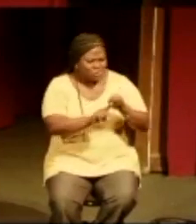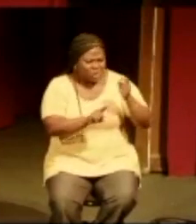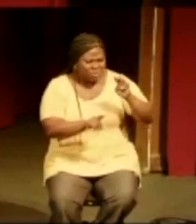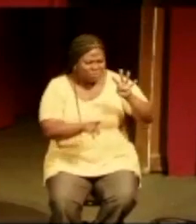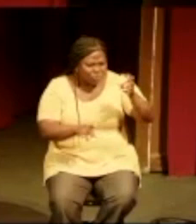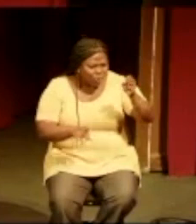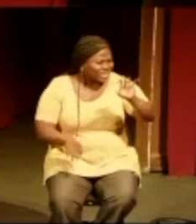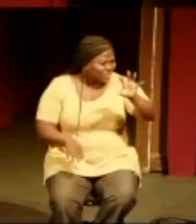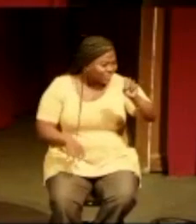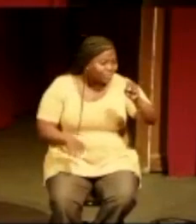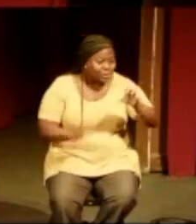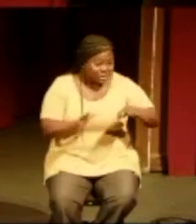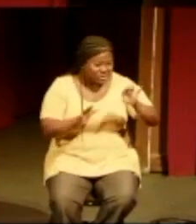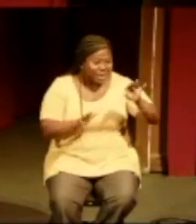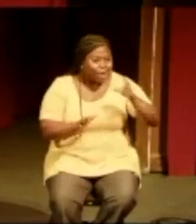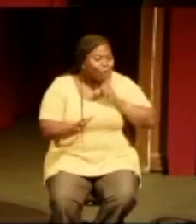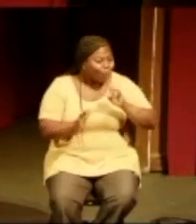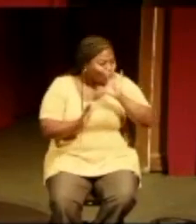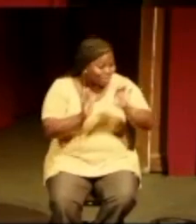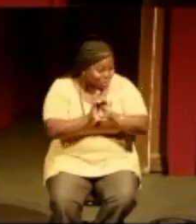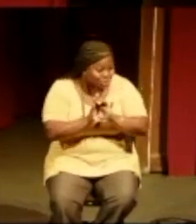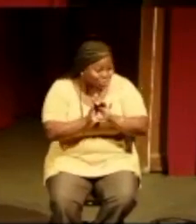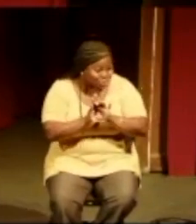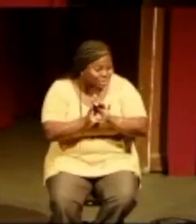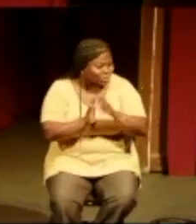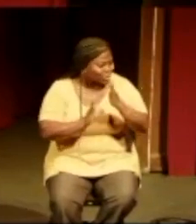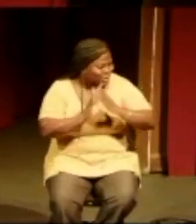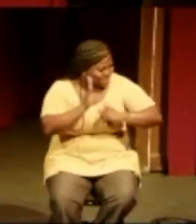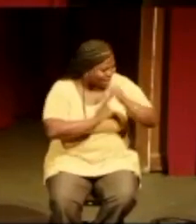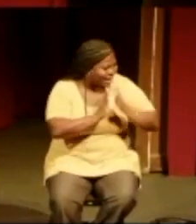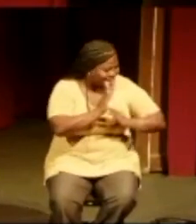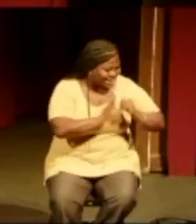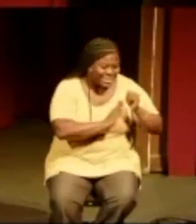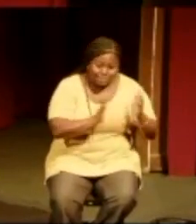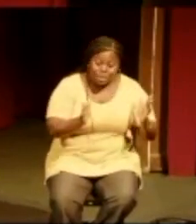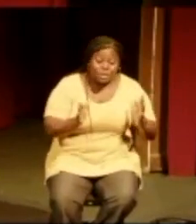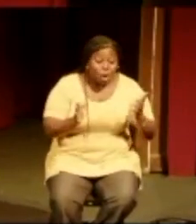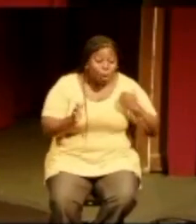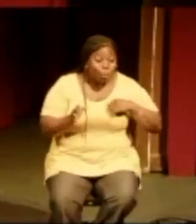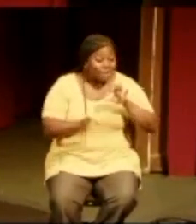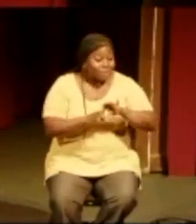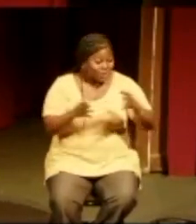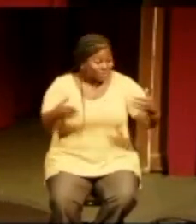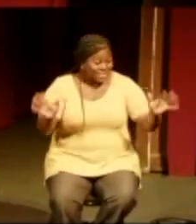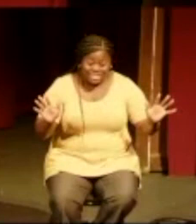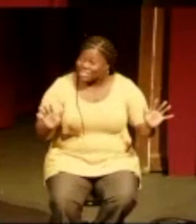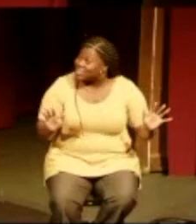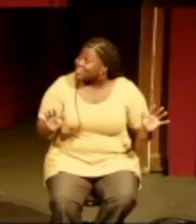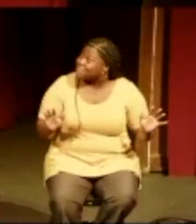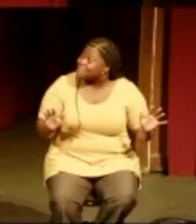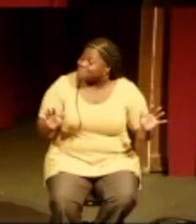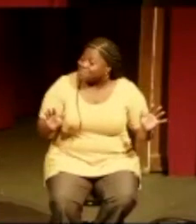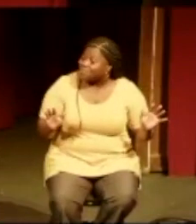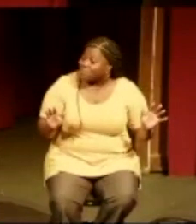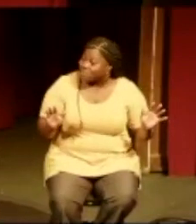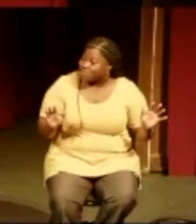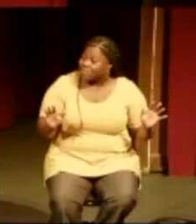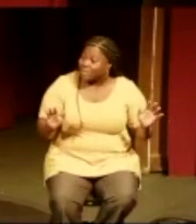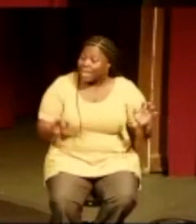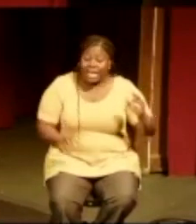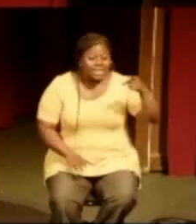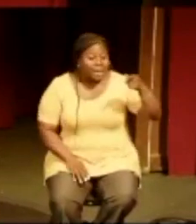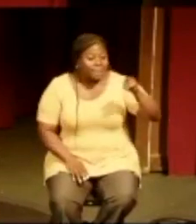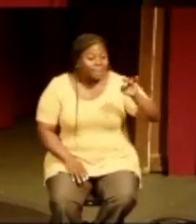permanent decoration on the president's office door. But the votes are in. The PACE committee went around their